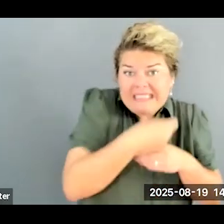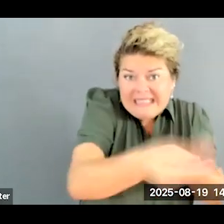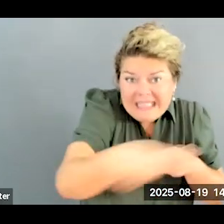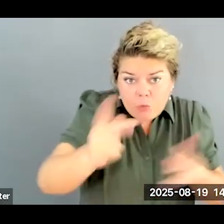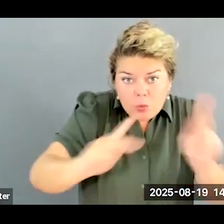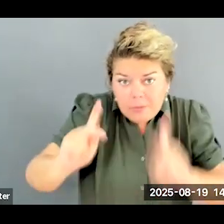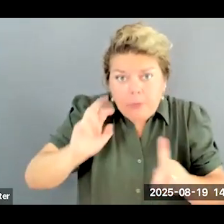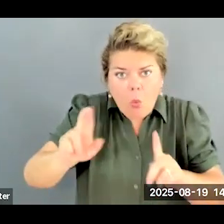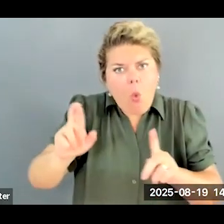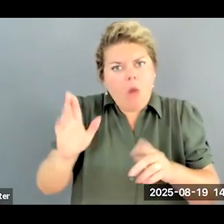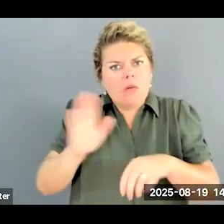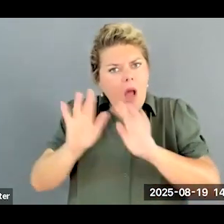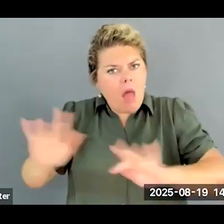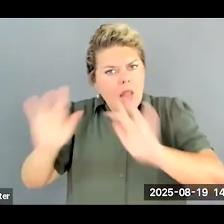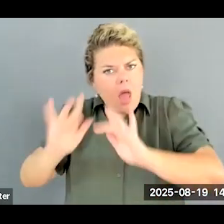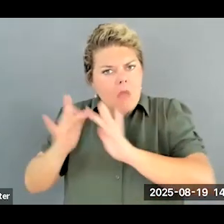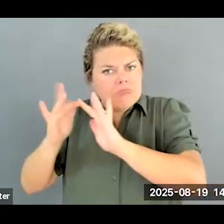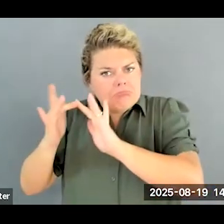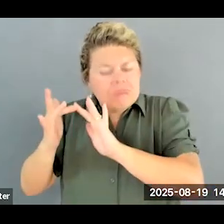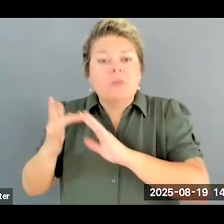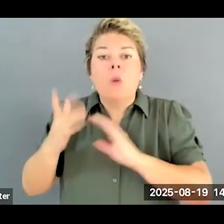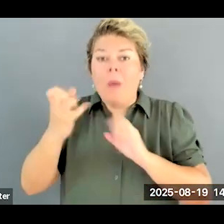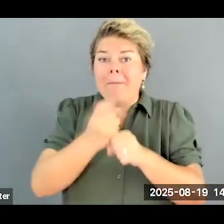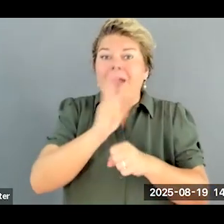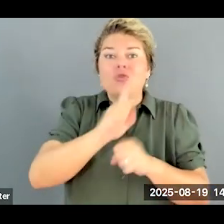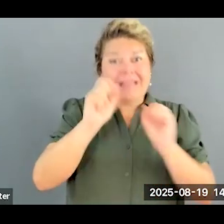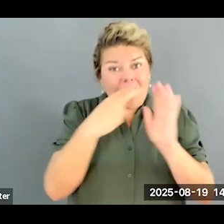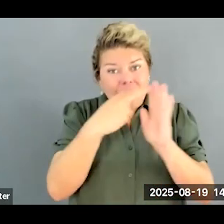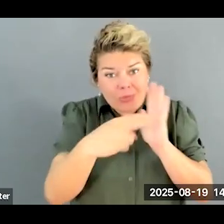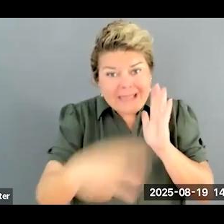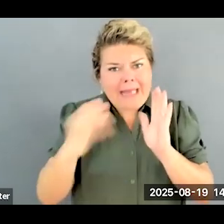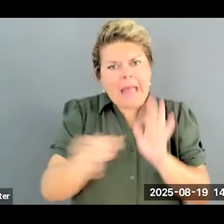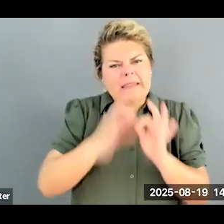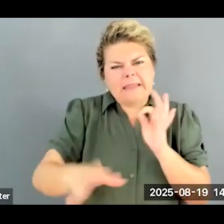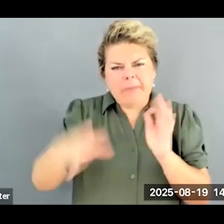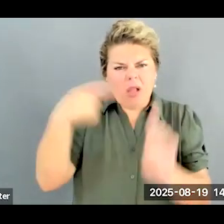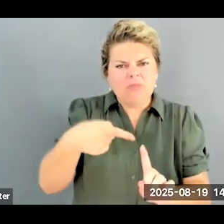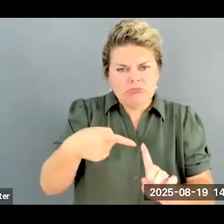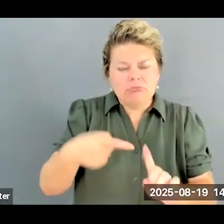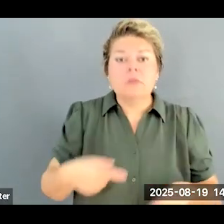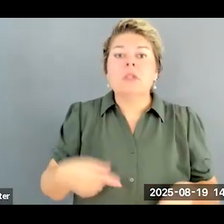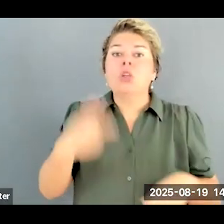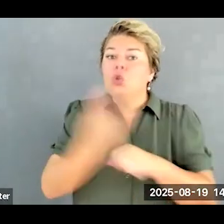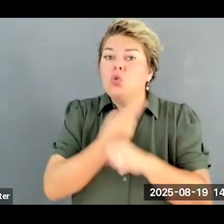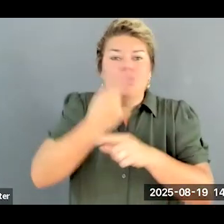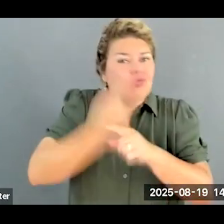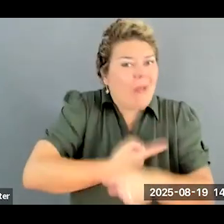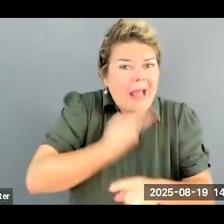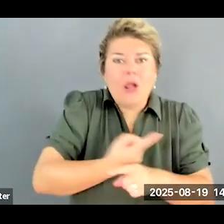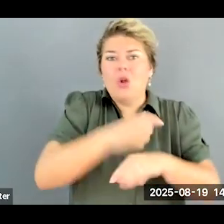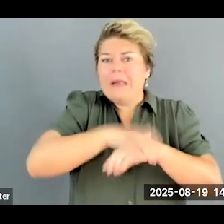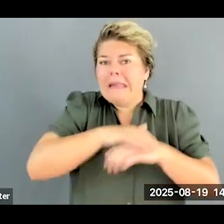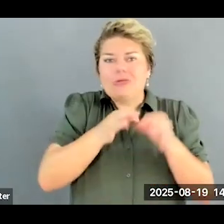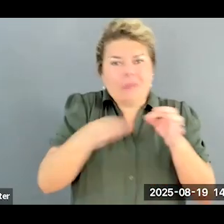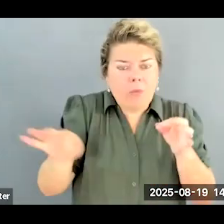digitally, you want to strive for simplicity and good readability. So we want to write in plain language. An example